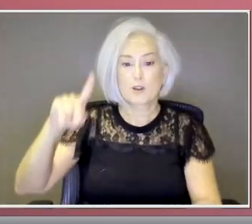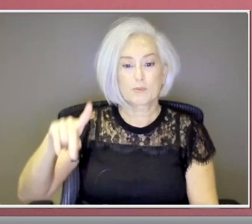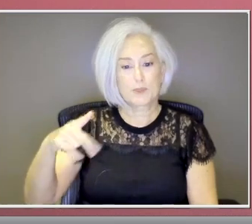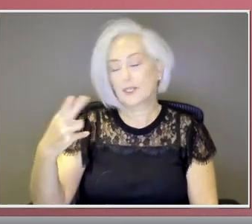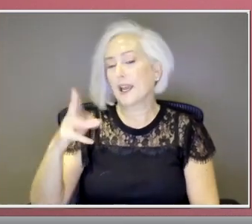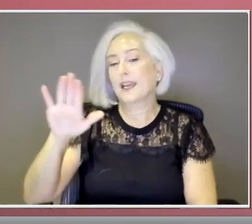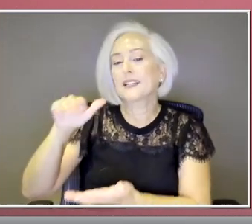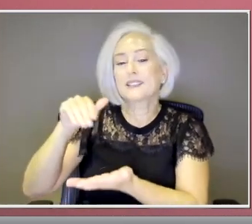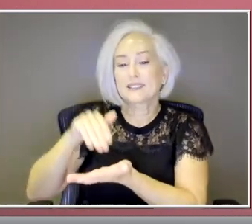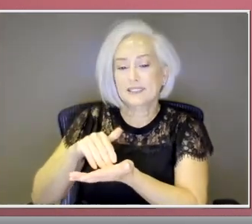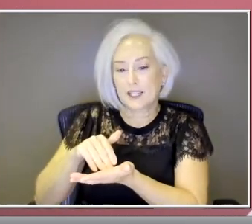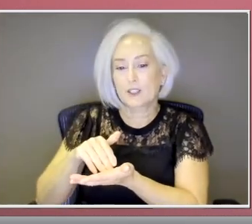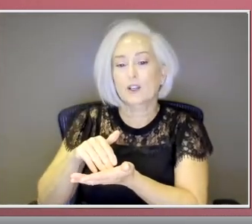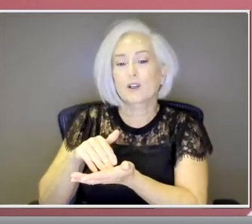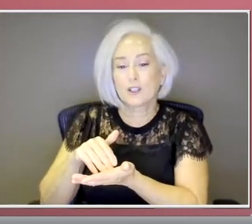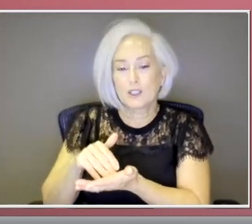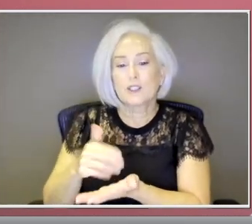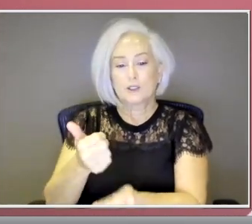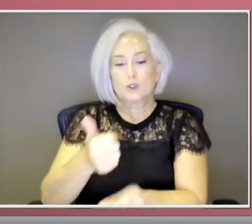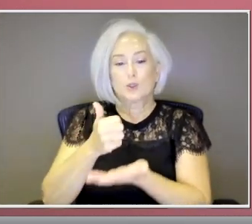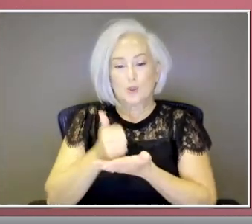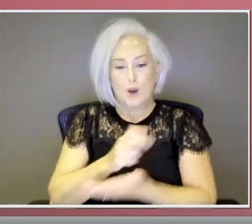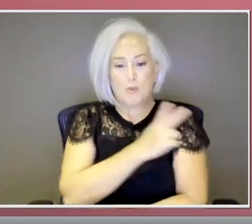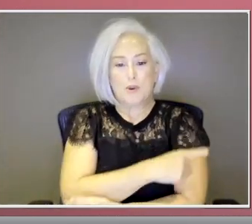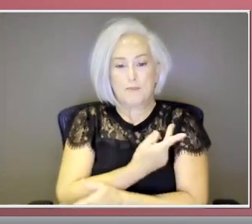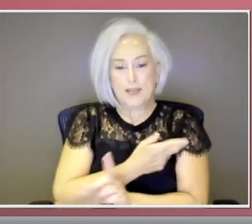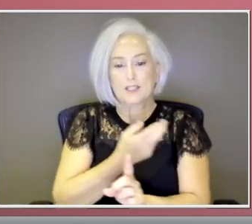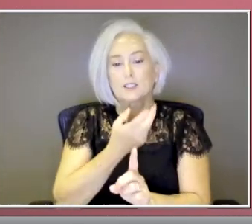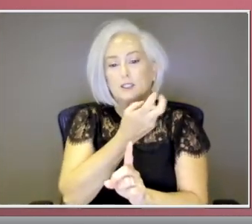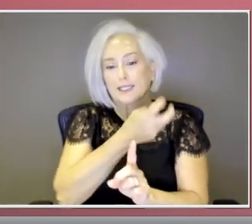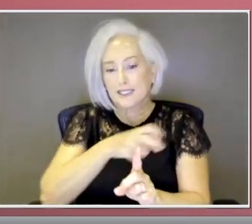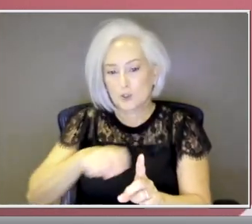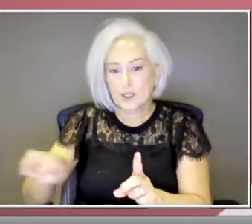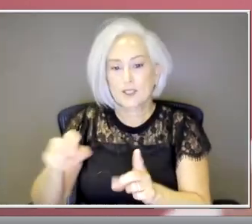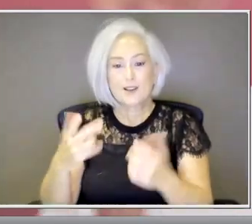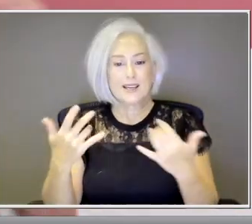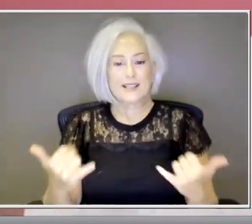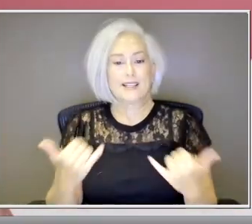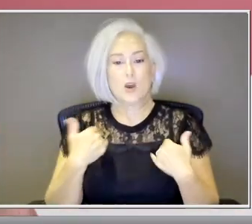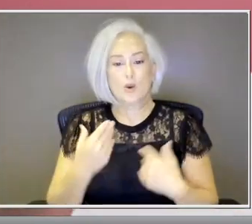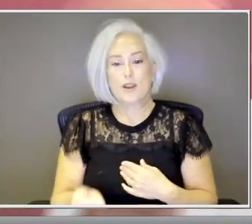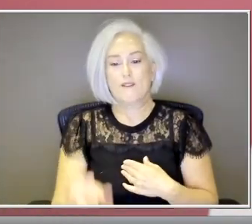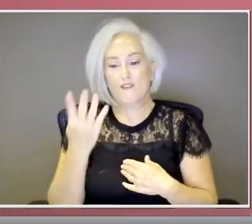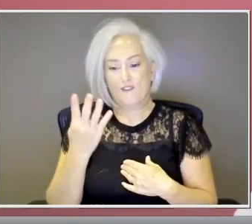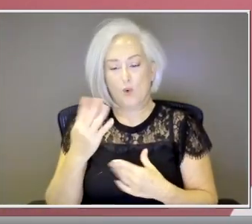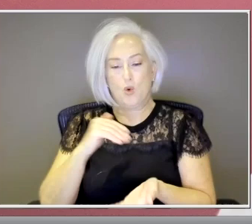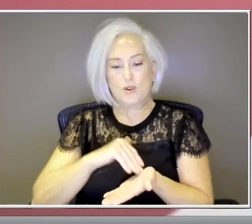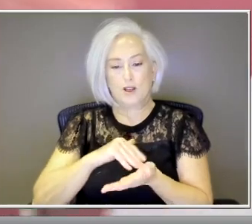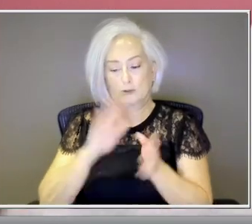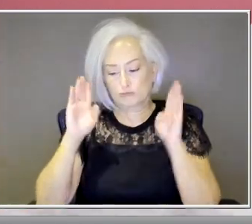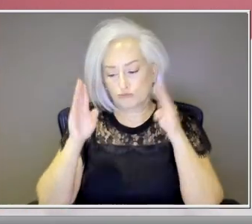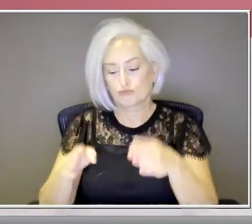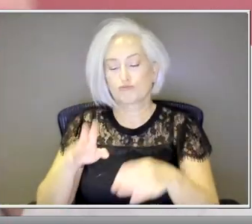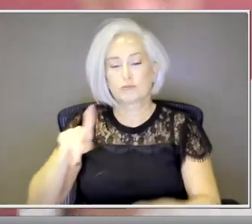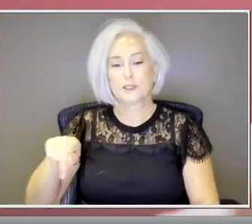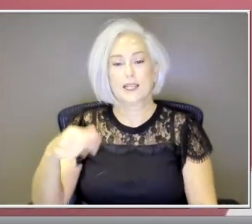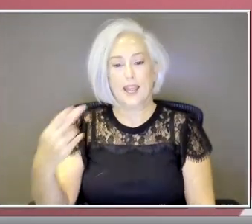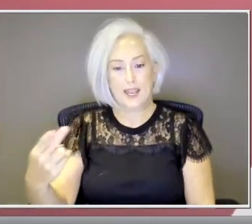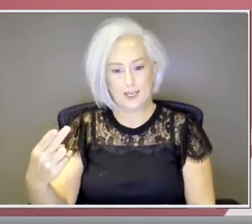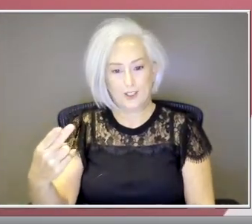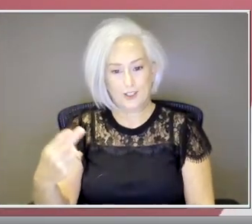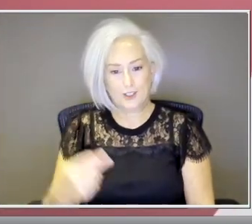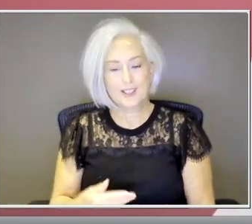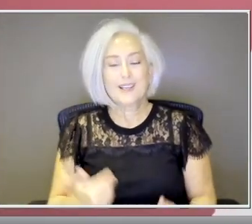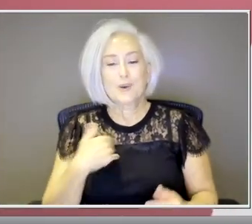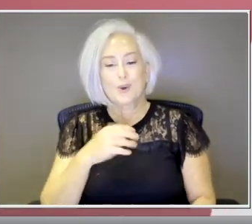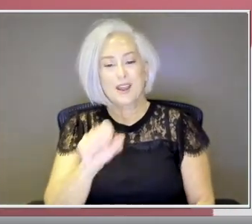receive patients in transition. So there's 3, now soon to be 4 docs that do PH. We have a fabulous, I'm pointing at someone who's not there, but